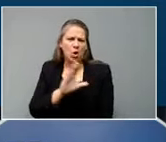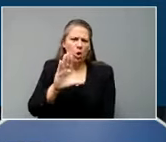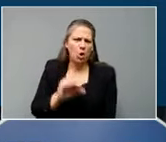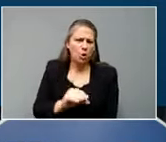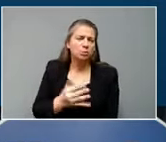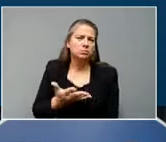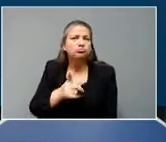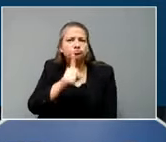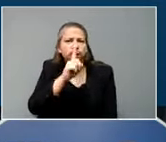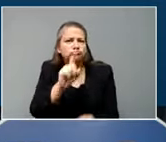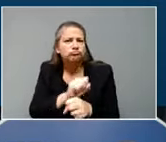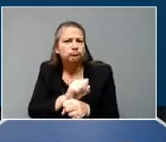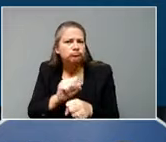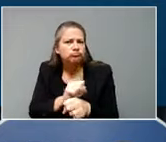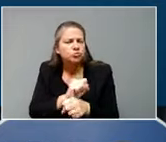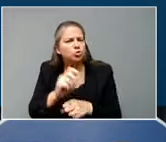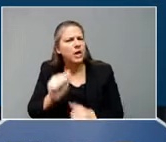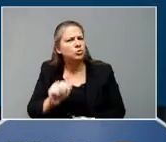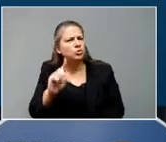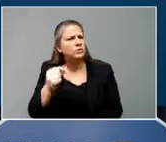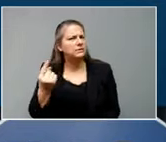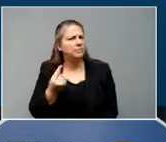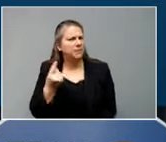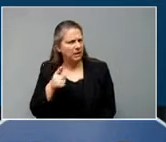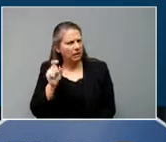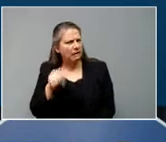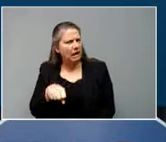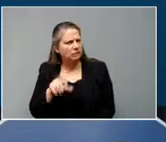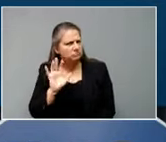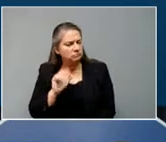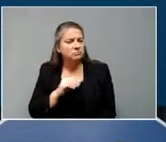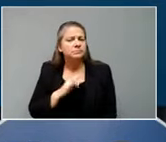the ventilator statistics, not as